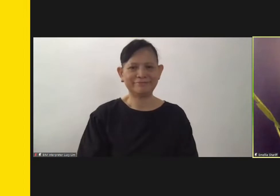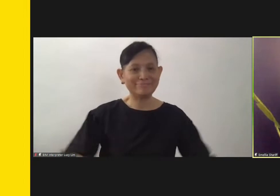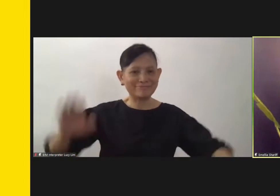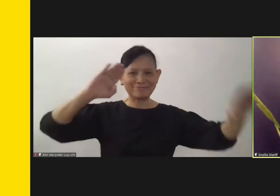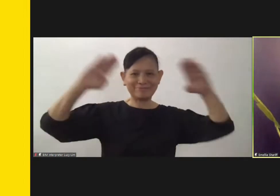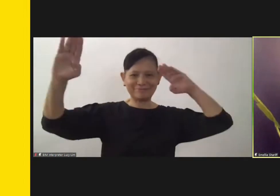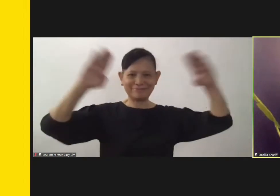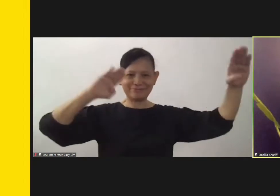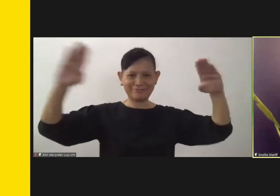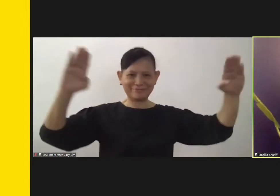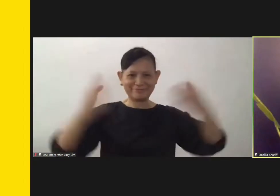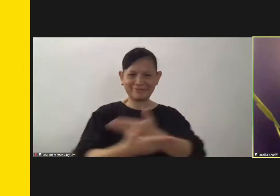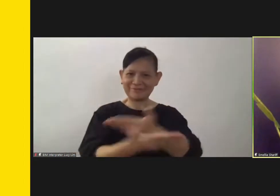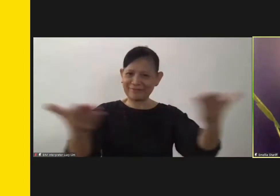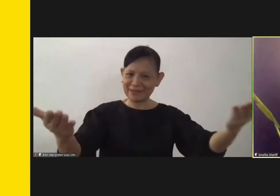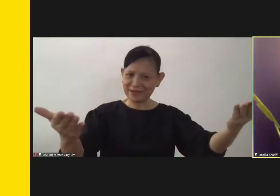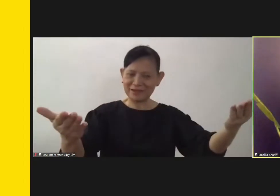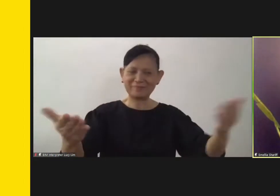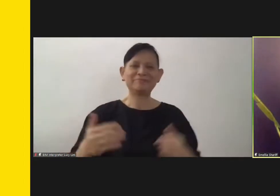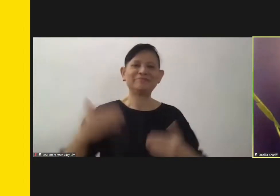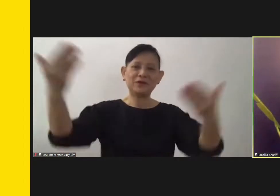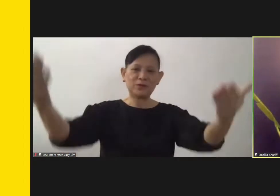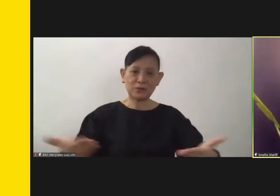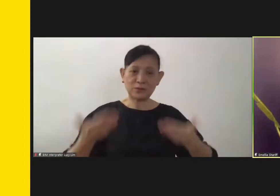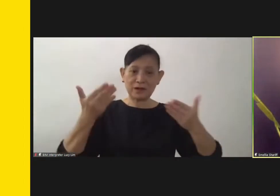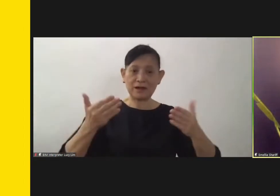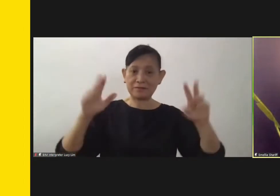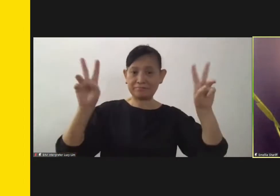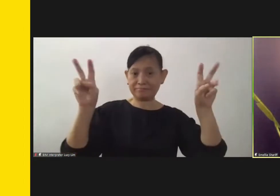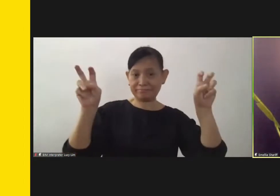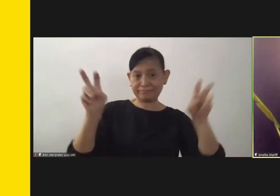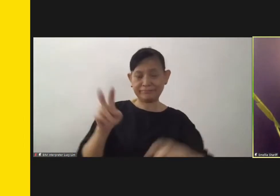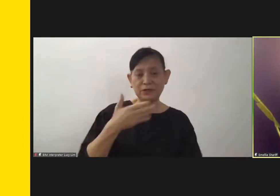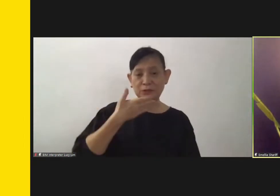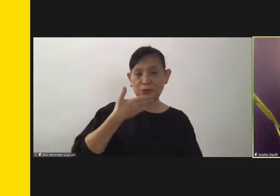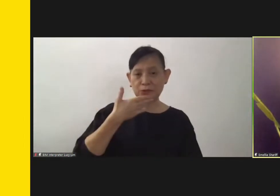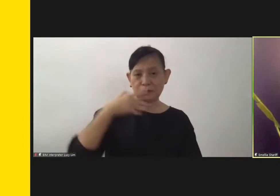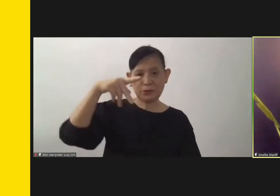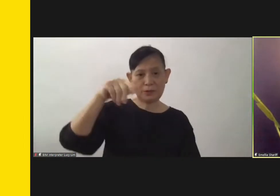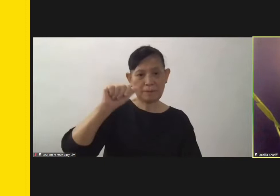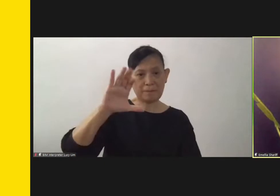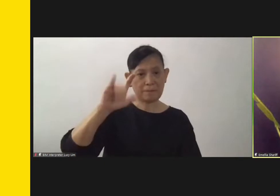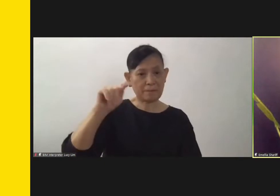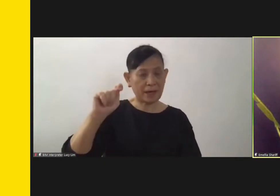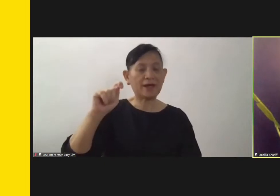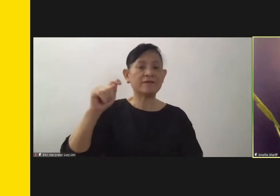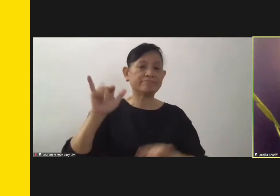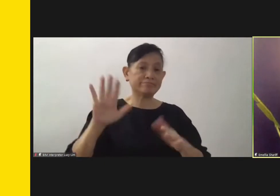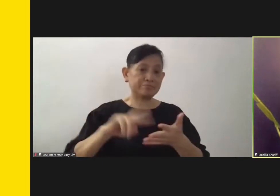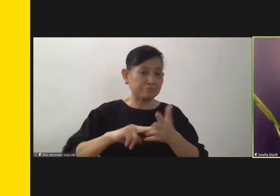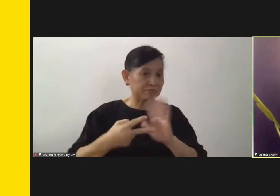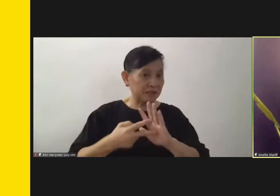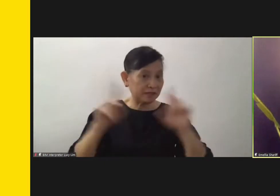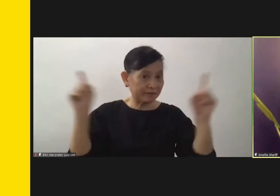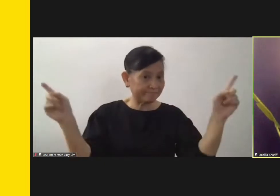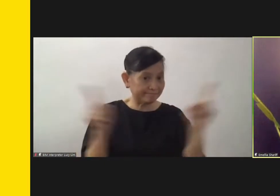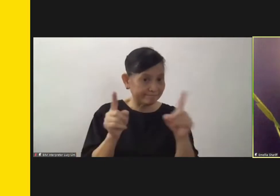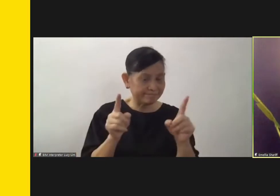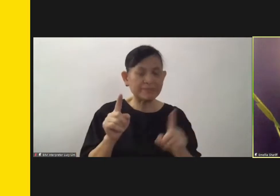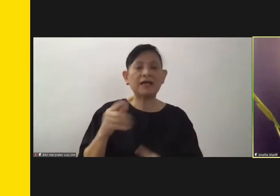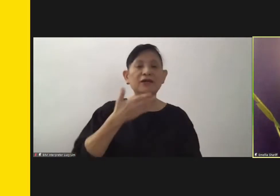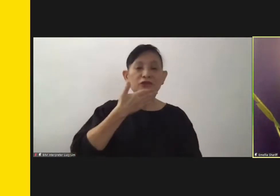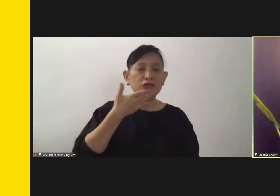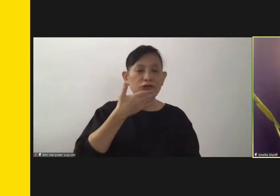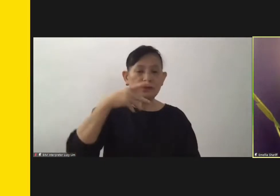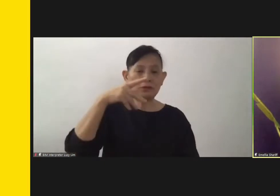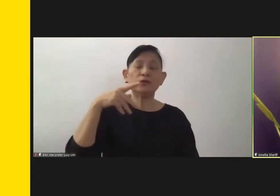Hi everyone, hello, welcome to Youth Partnership in Action to Change Tomorrow, or better known as Youth